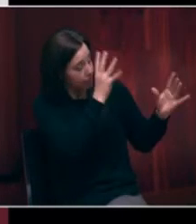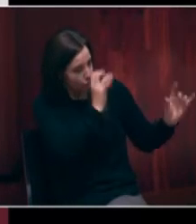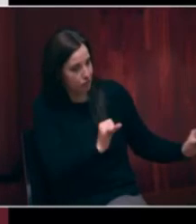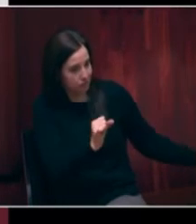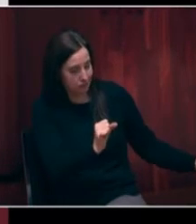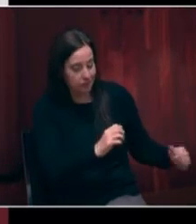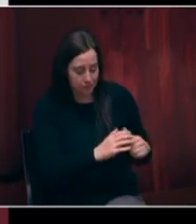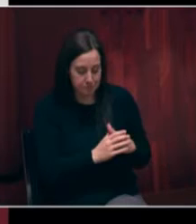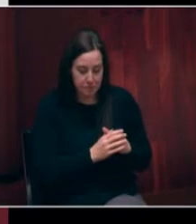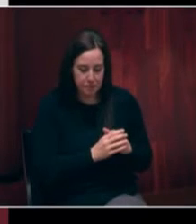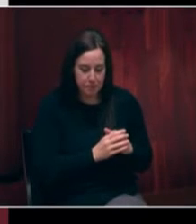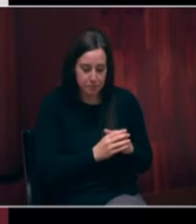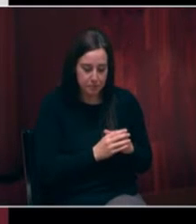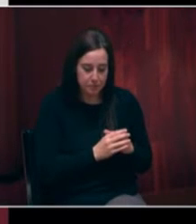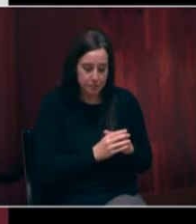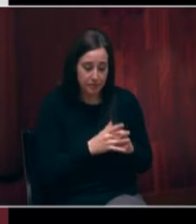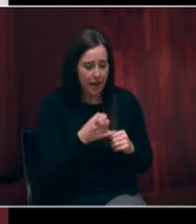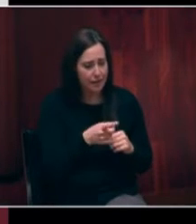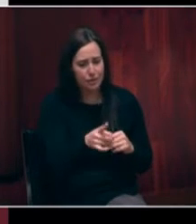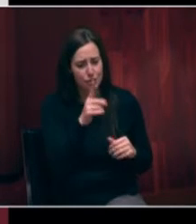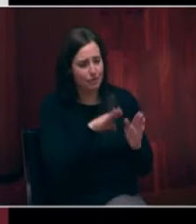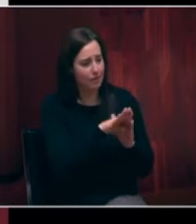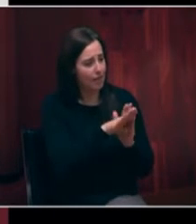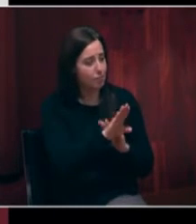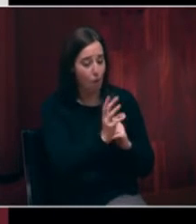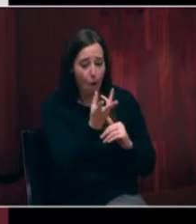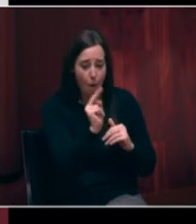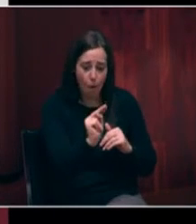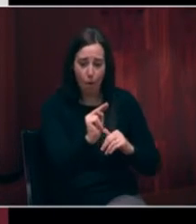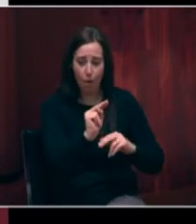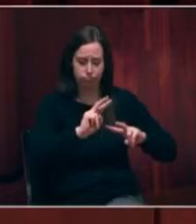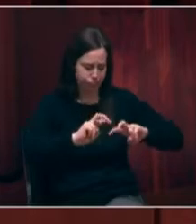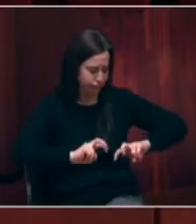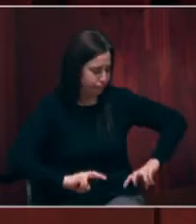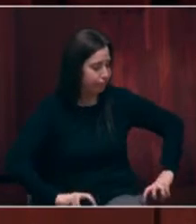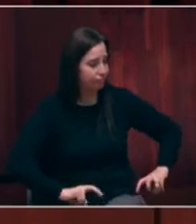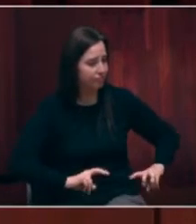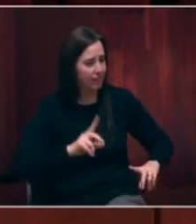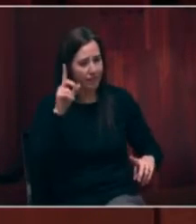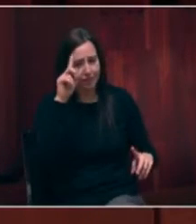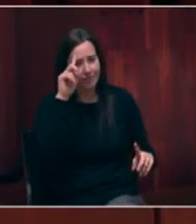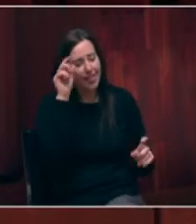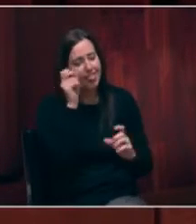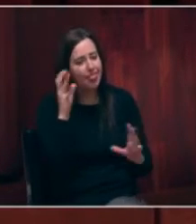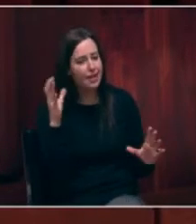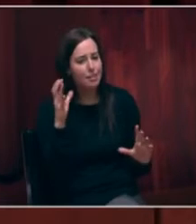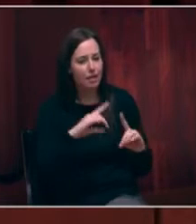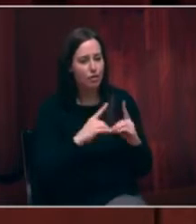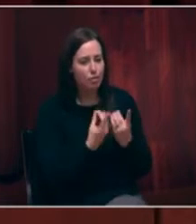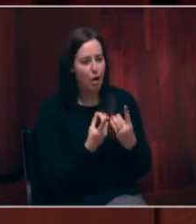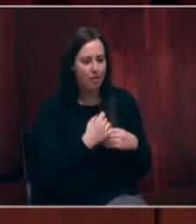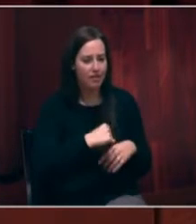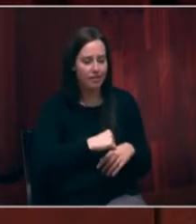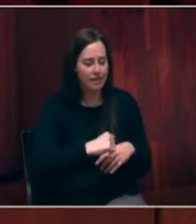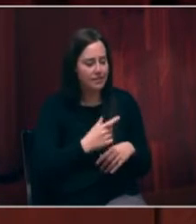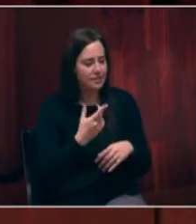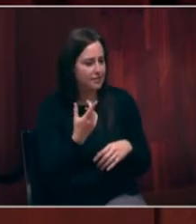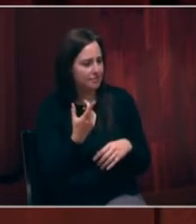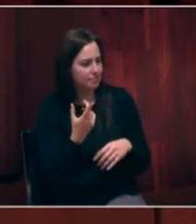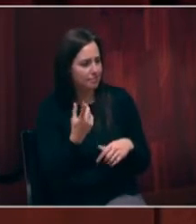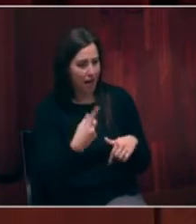mechanism for your own agencies. You know, think about the Department of Defense. They're huge. I can't visit every major component